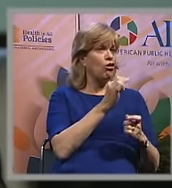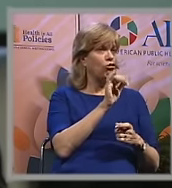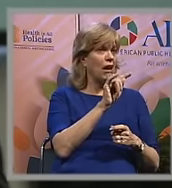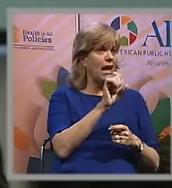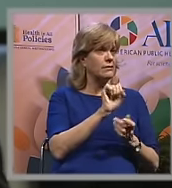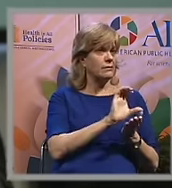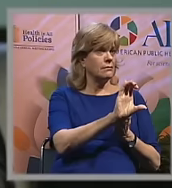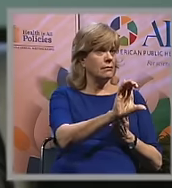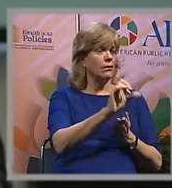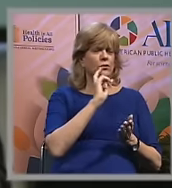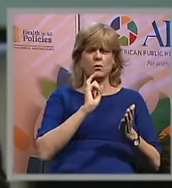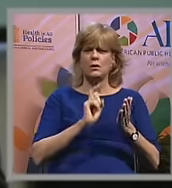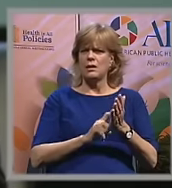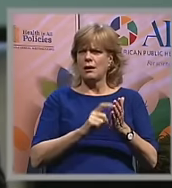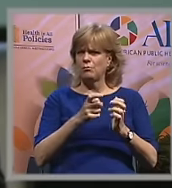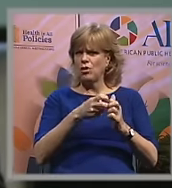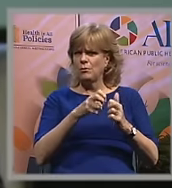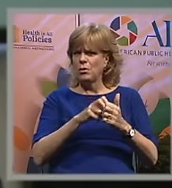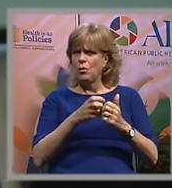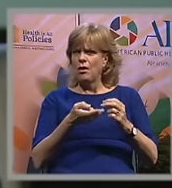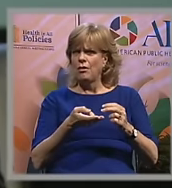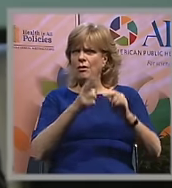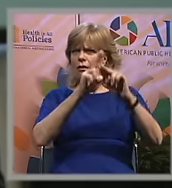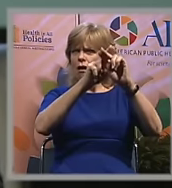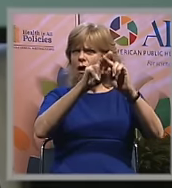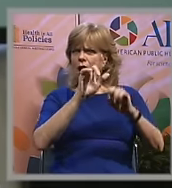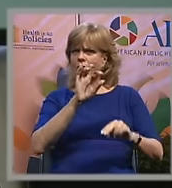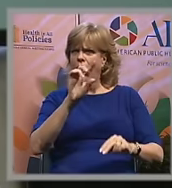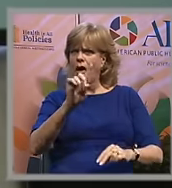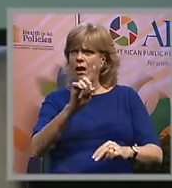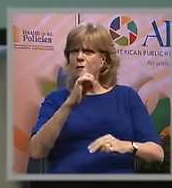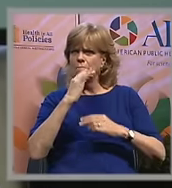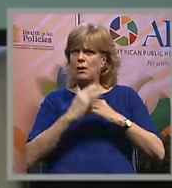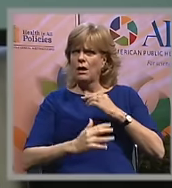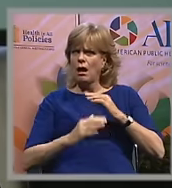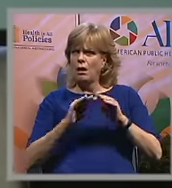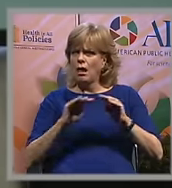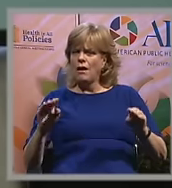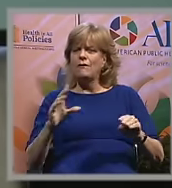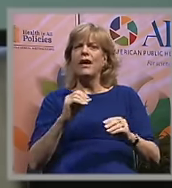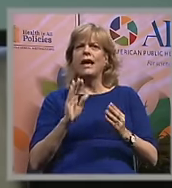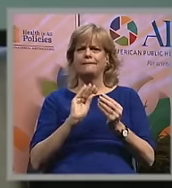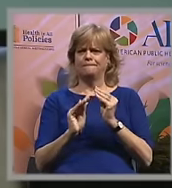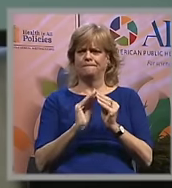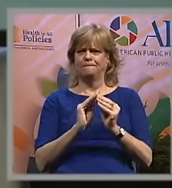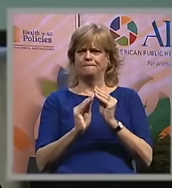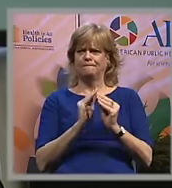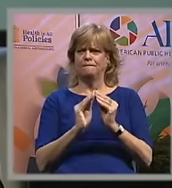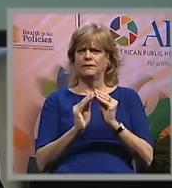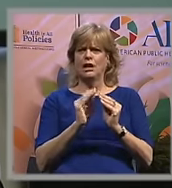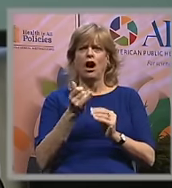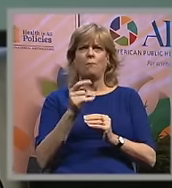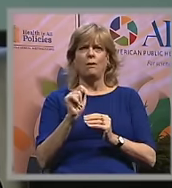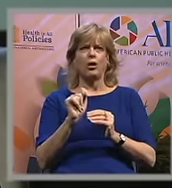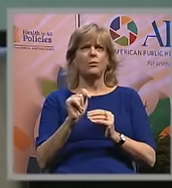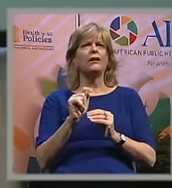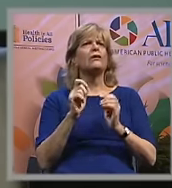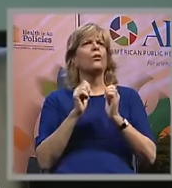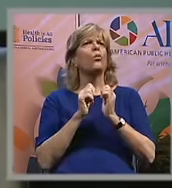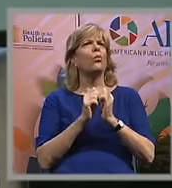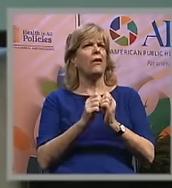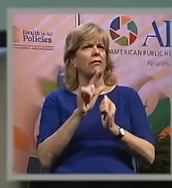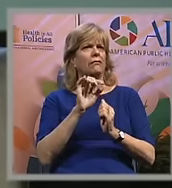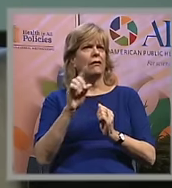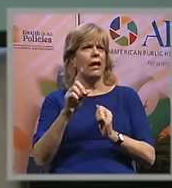and detect issues with elevated blood lead levels and remediate housing units that have lead issues, to